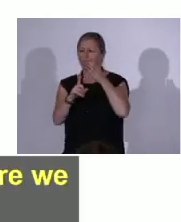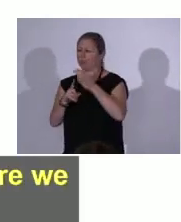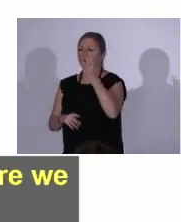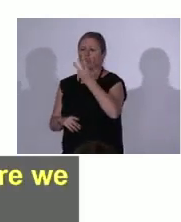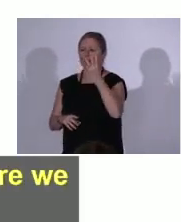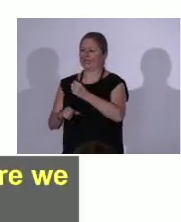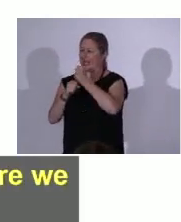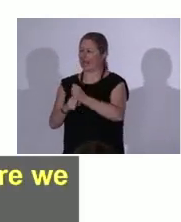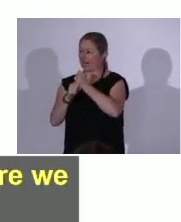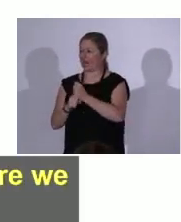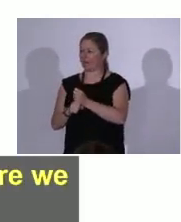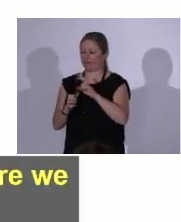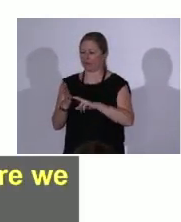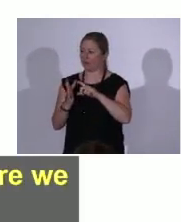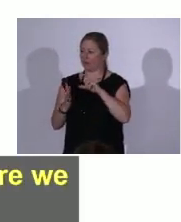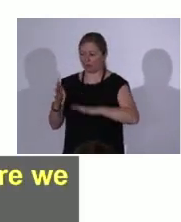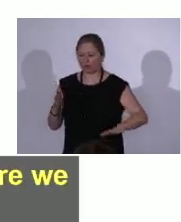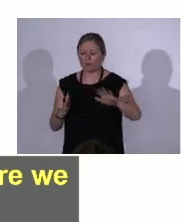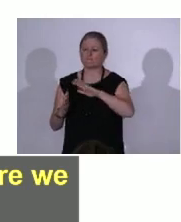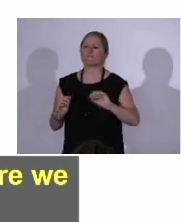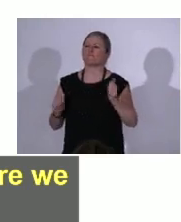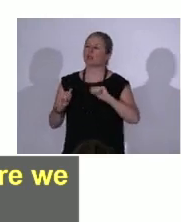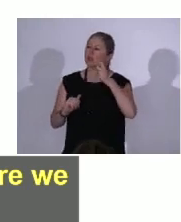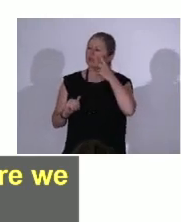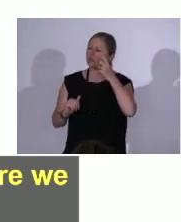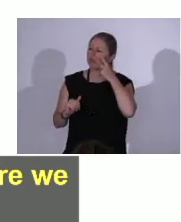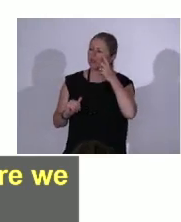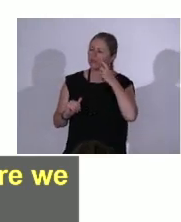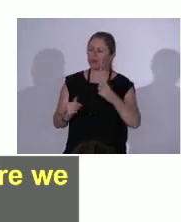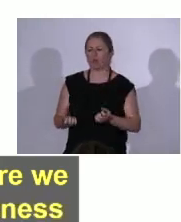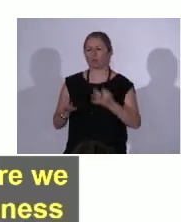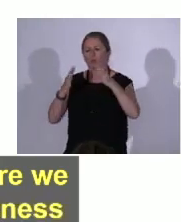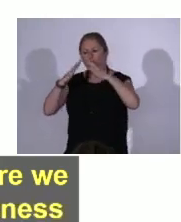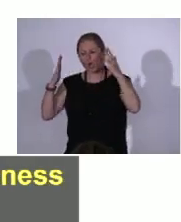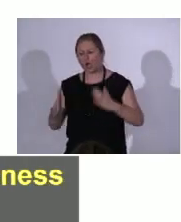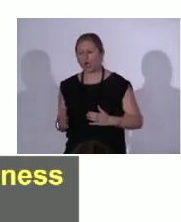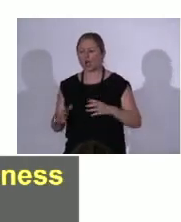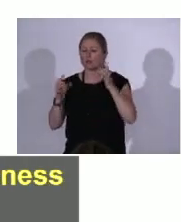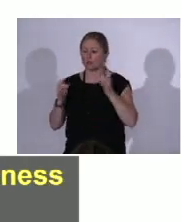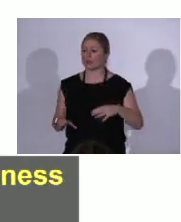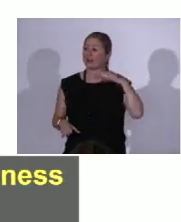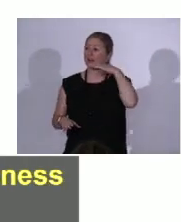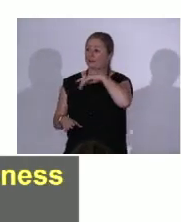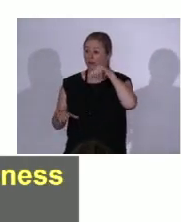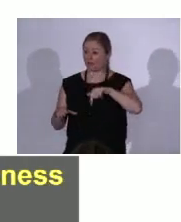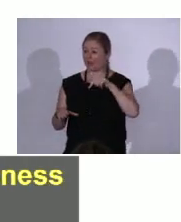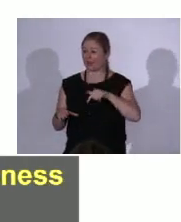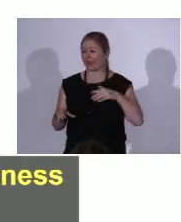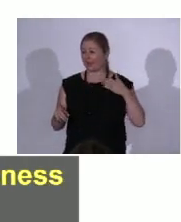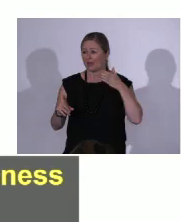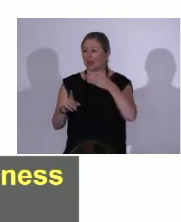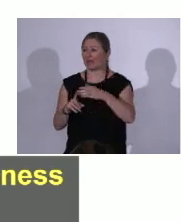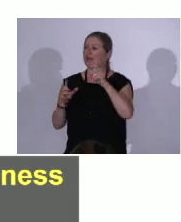state. We've had a look at the homelessness prevalence data in Melbourne, and some of the targeted areas that we're focusing on